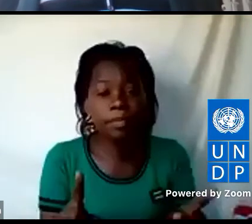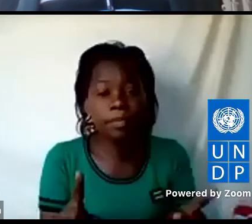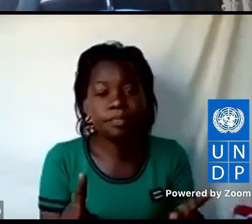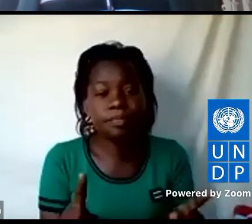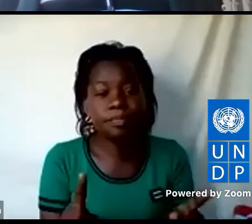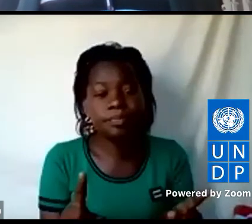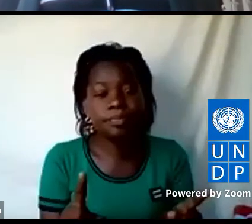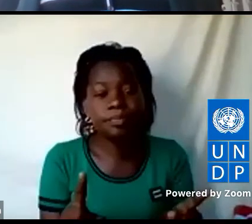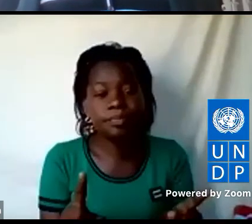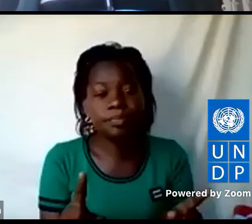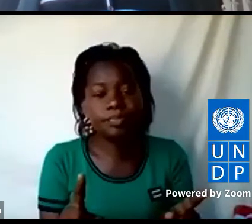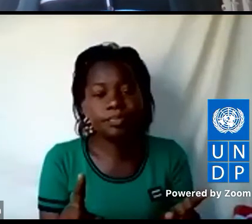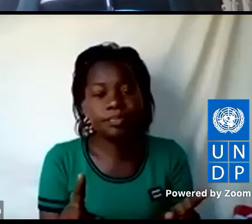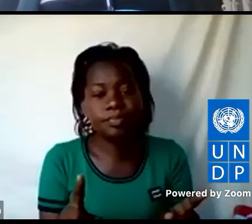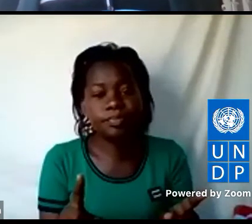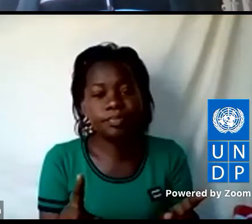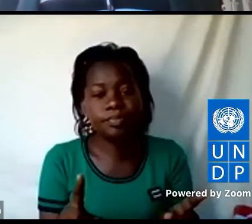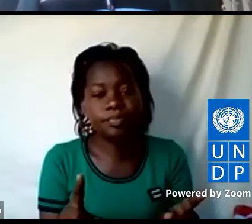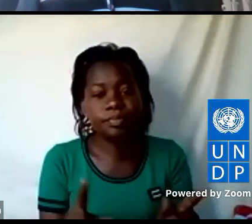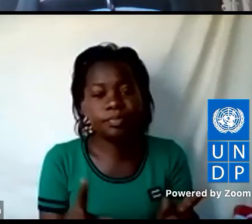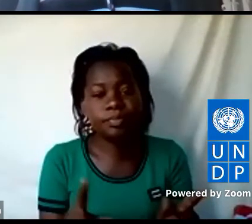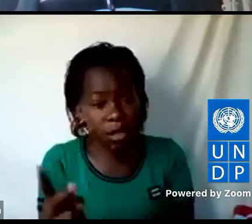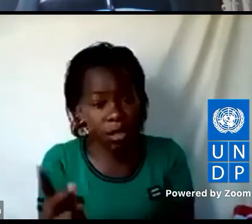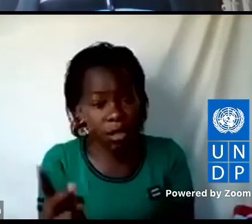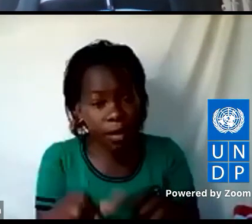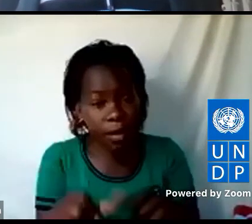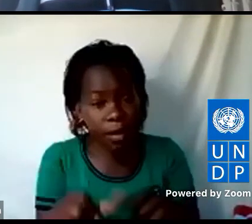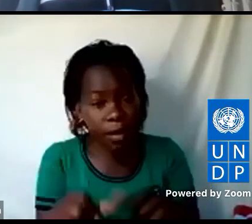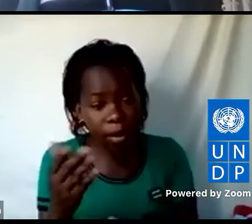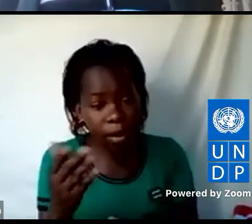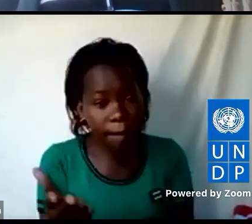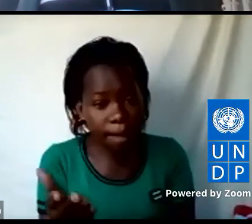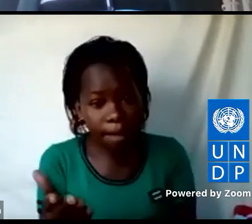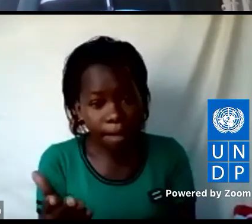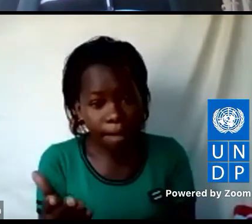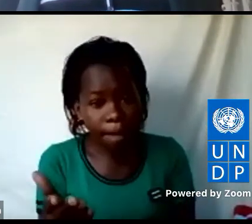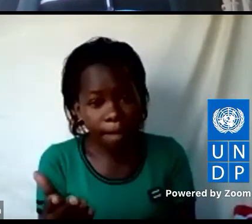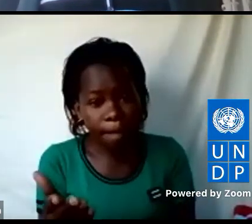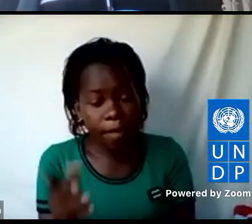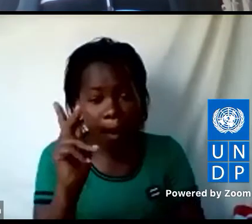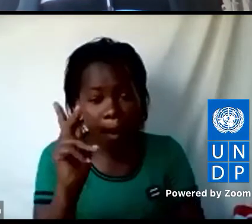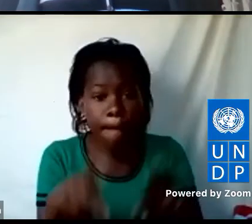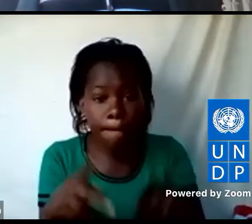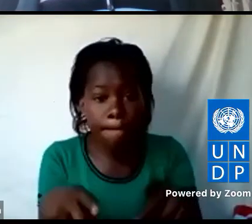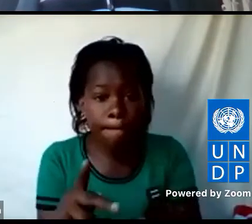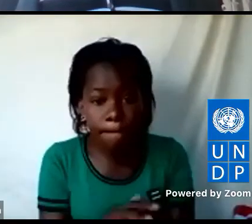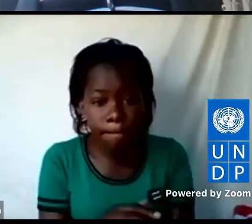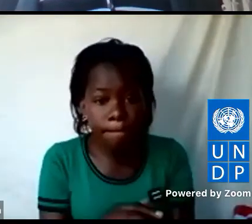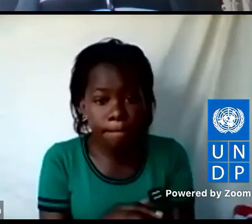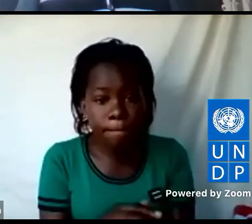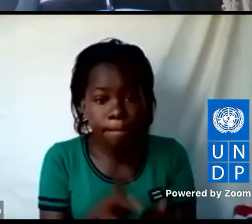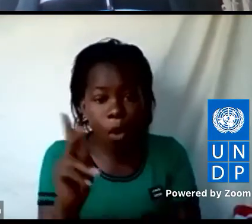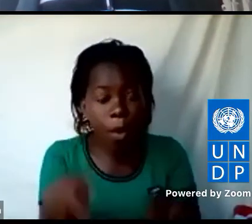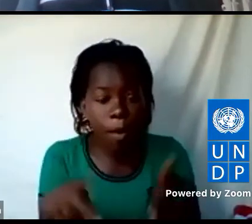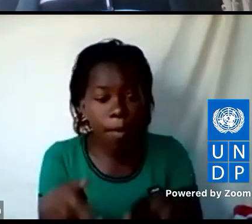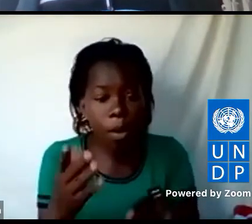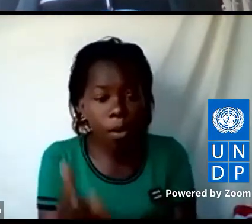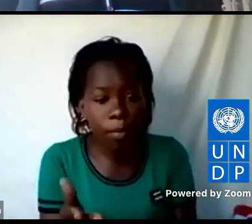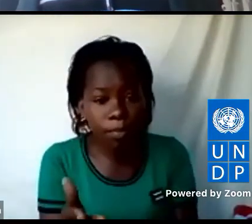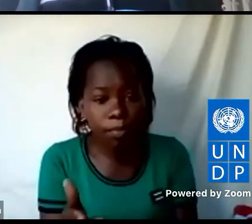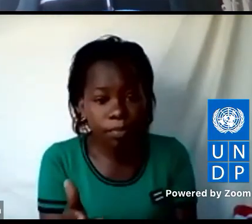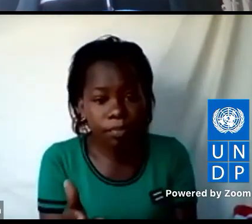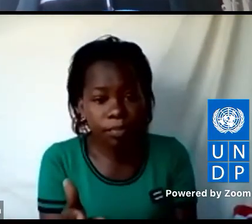quite well. The second one is the people who rewind motors. When the